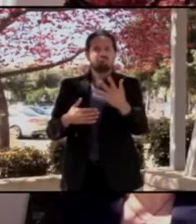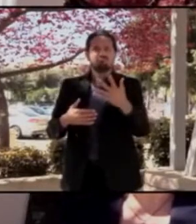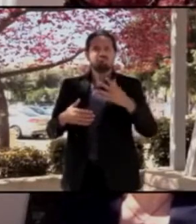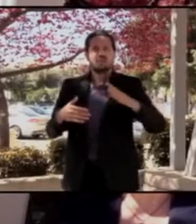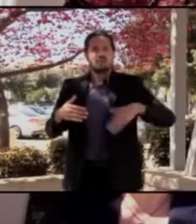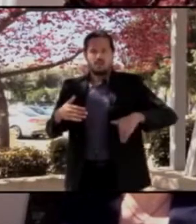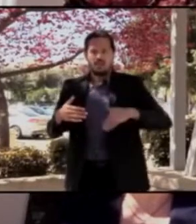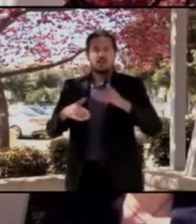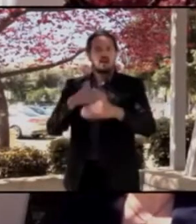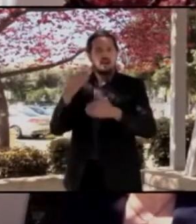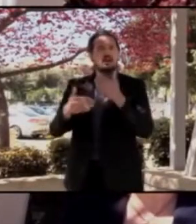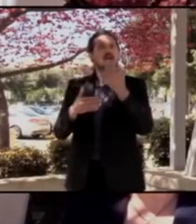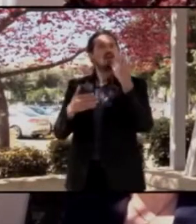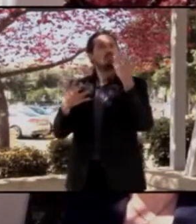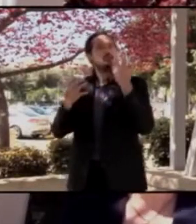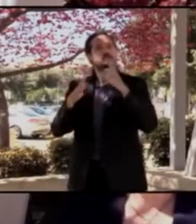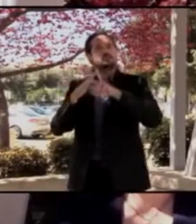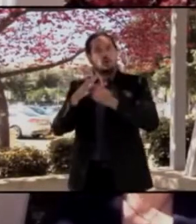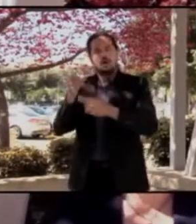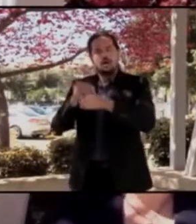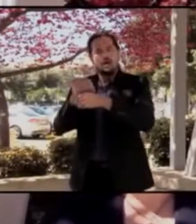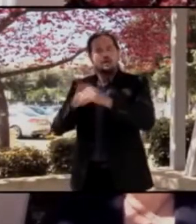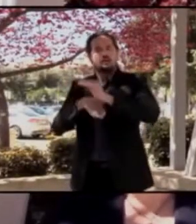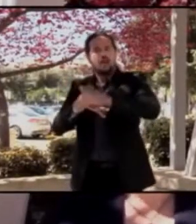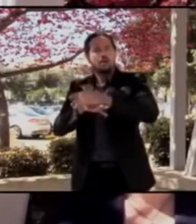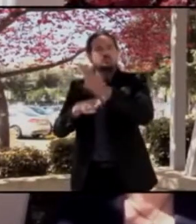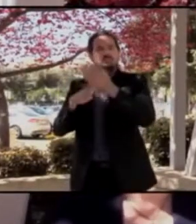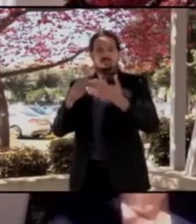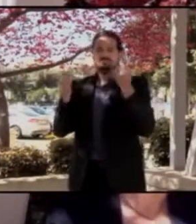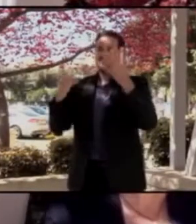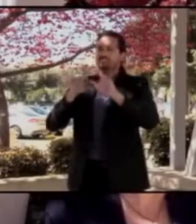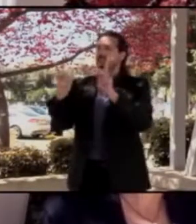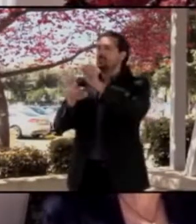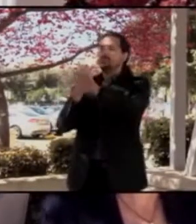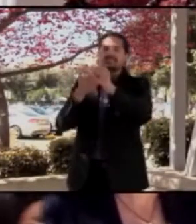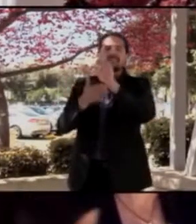to get vaccinated. Thank you.